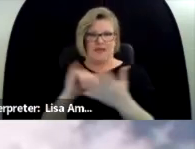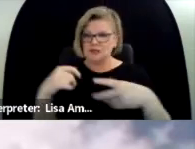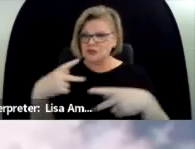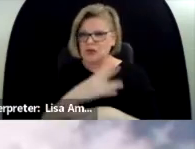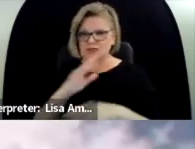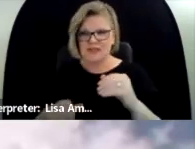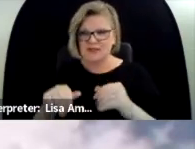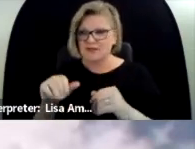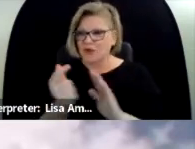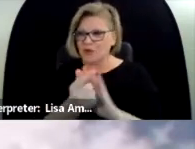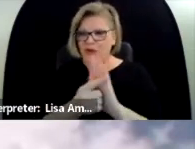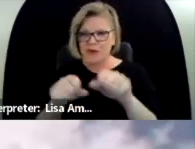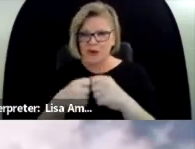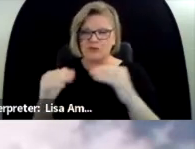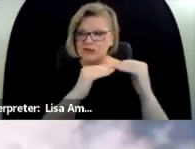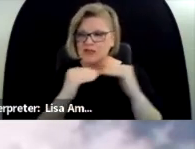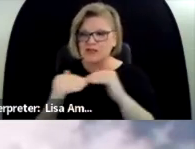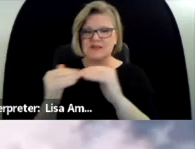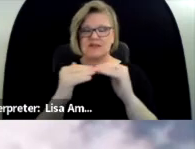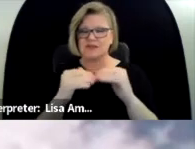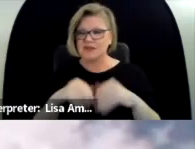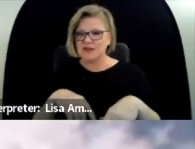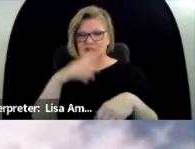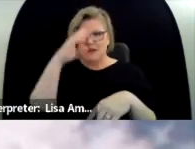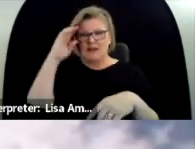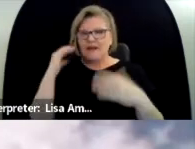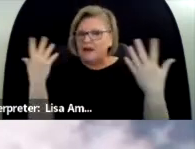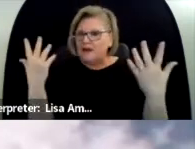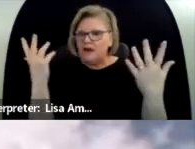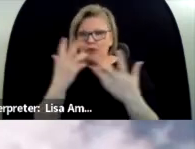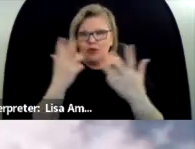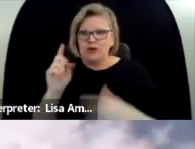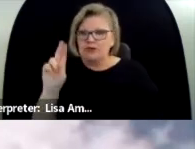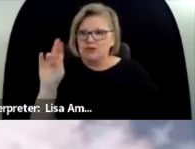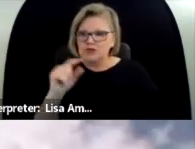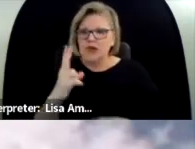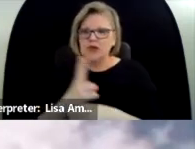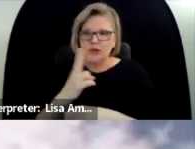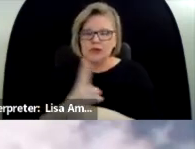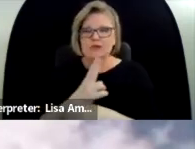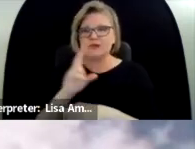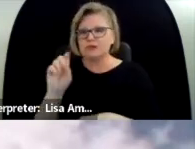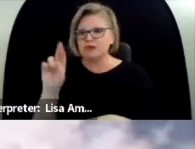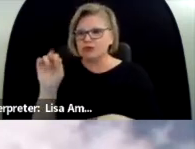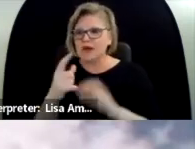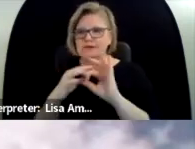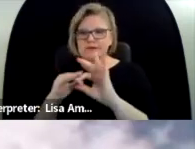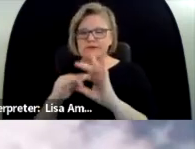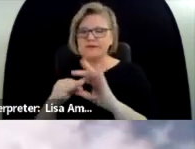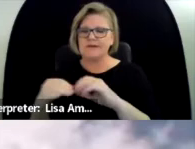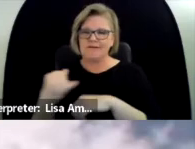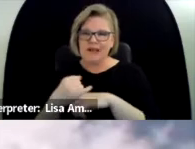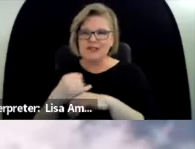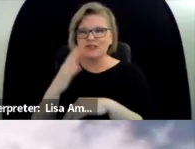costs, healthcare costs for drug use, drug overdose, and drug-associated infections, court costs, child